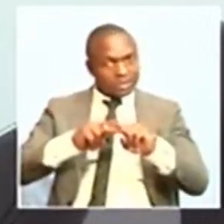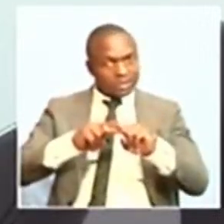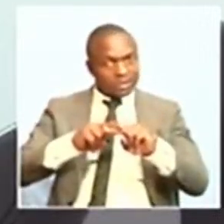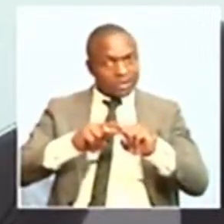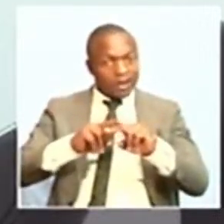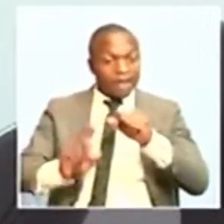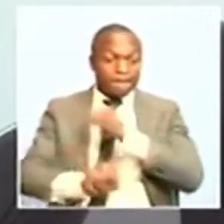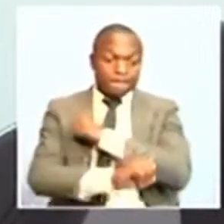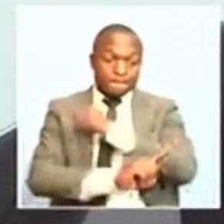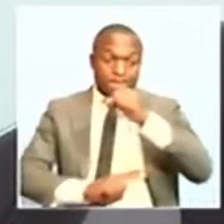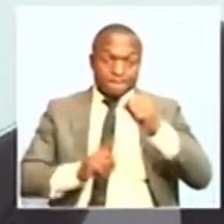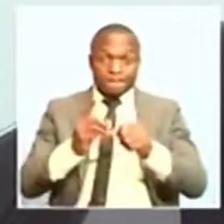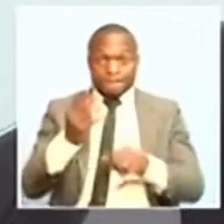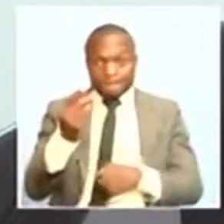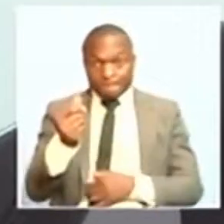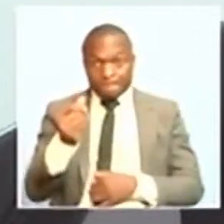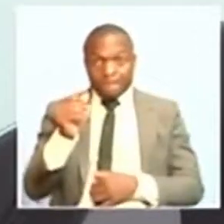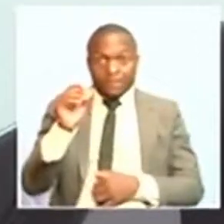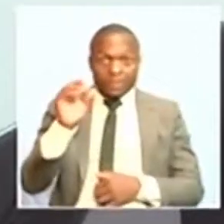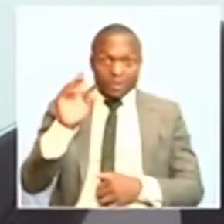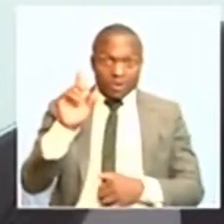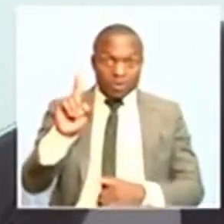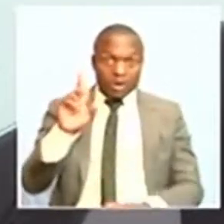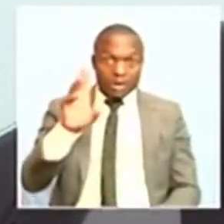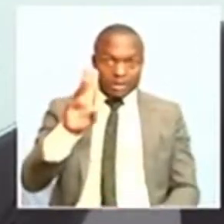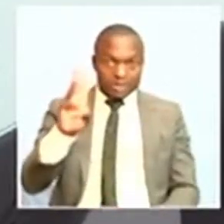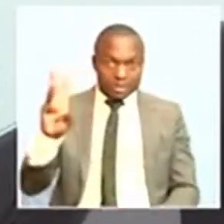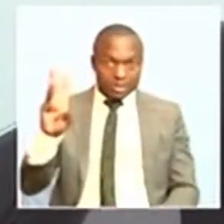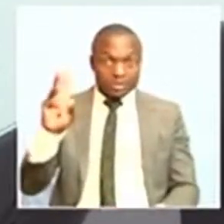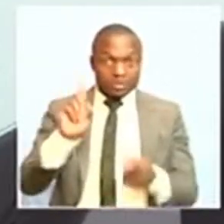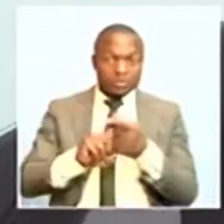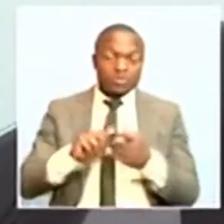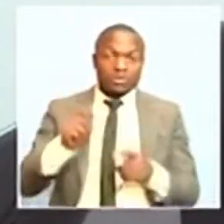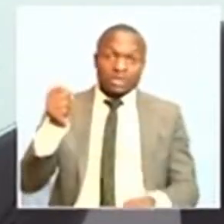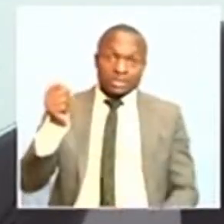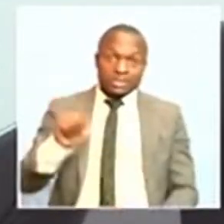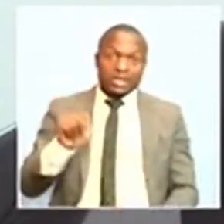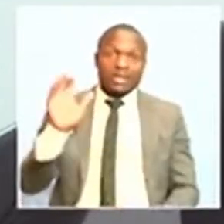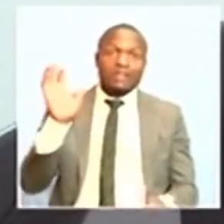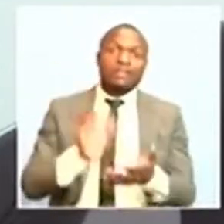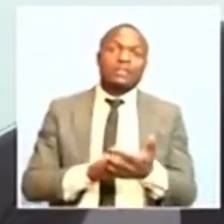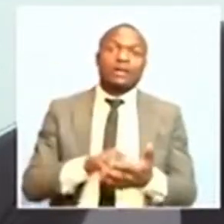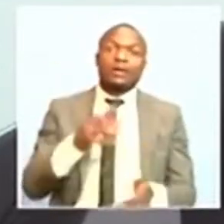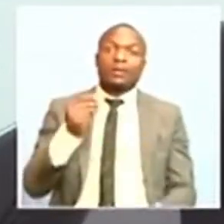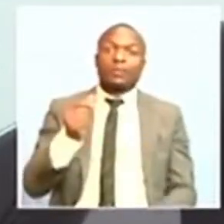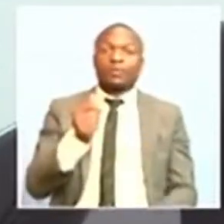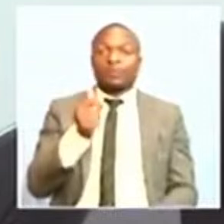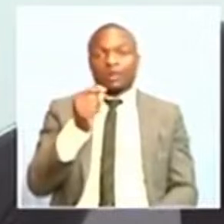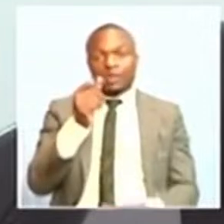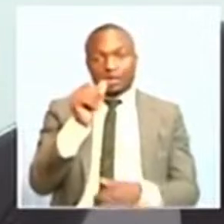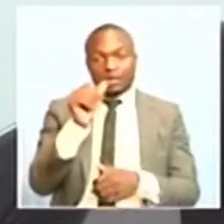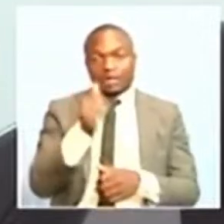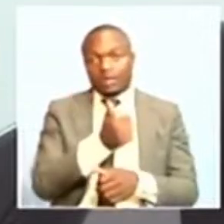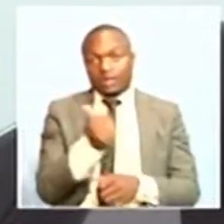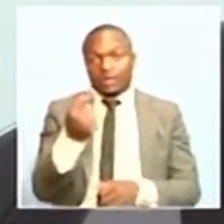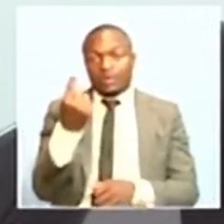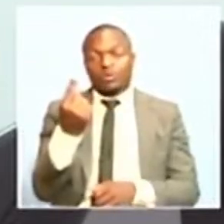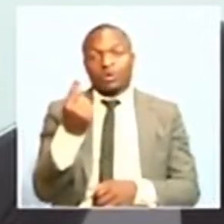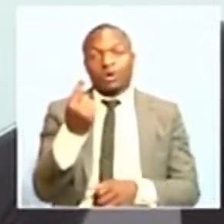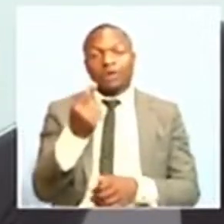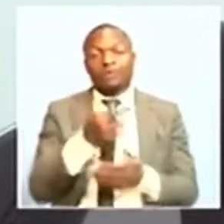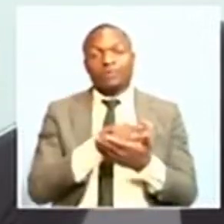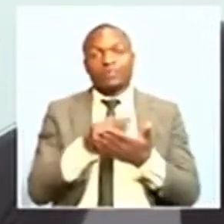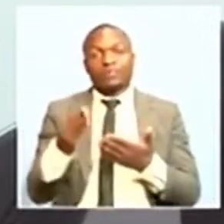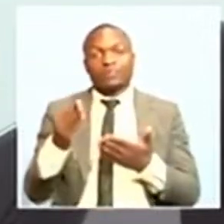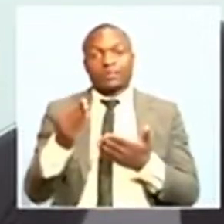fee from 166.7 fee units to 10,000 fee units for anyone who fails to lodge a declaration for goods